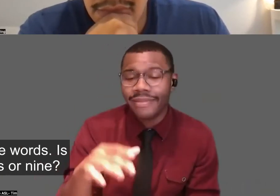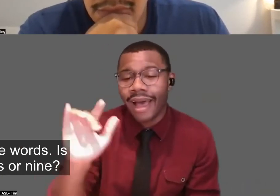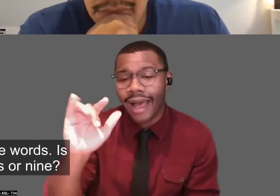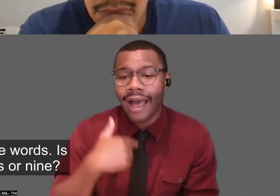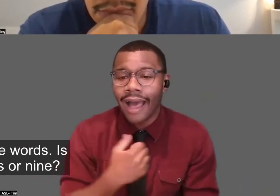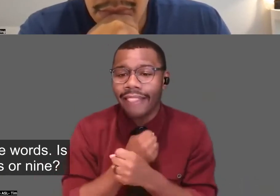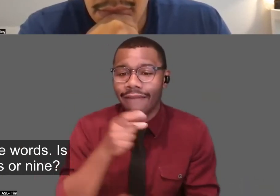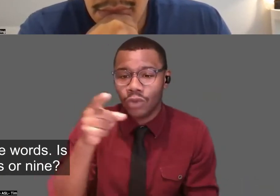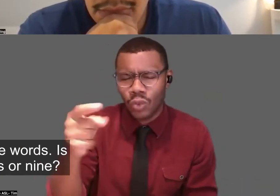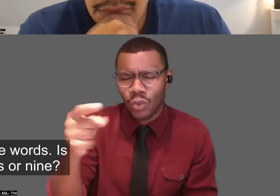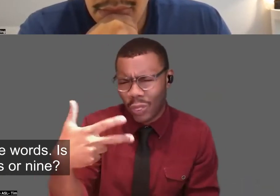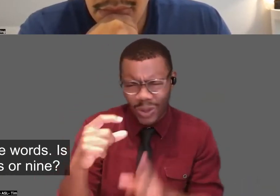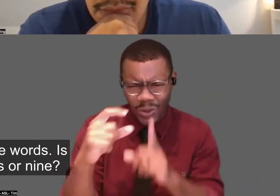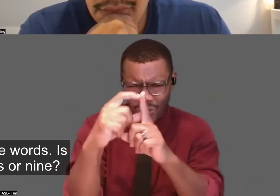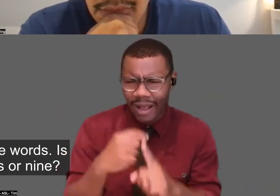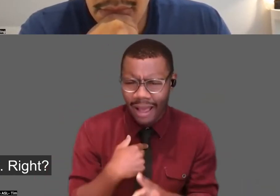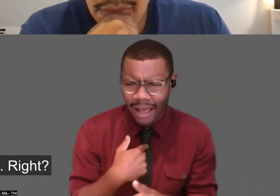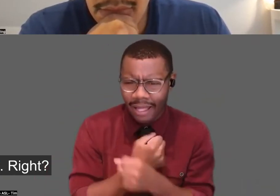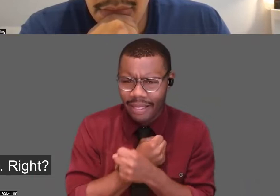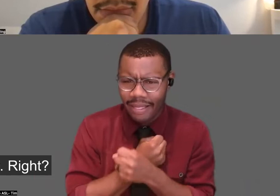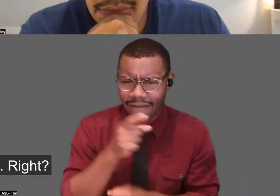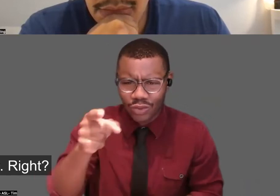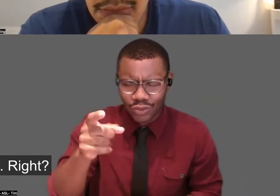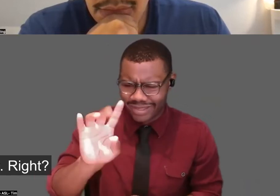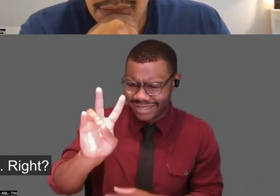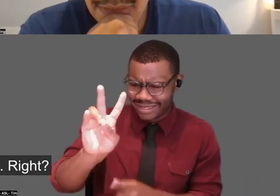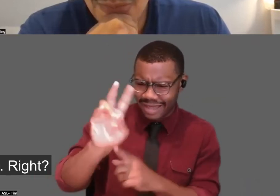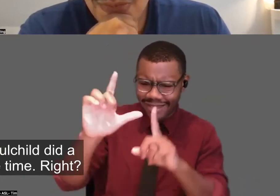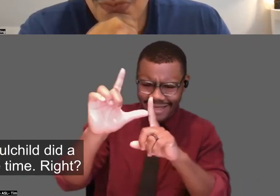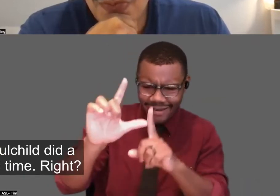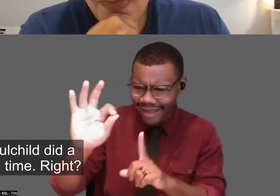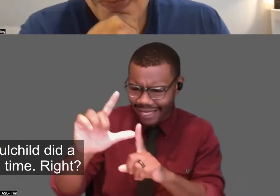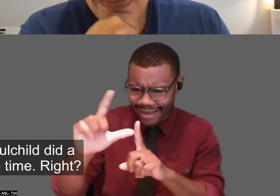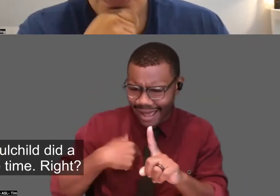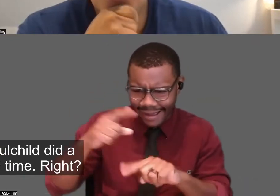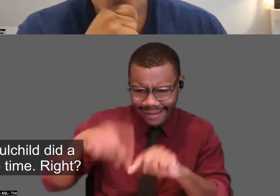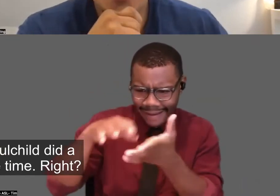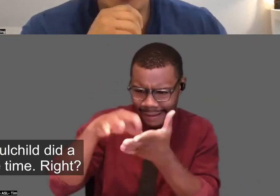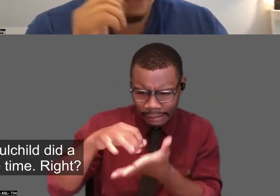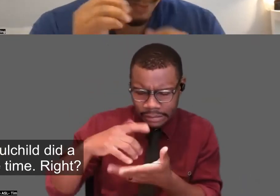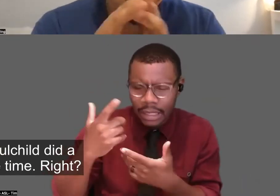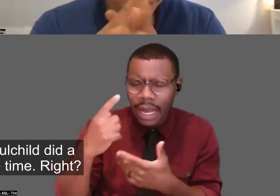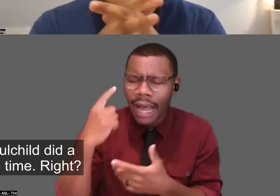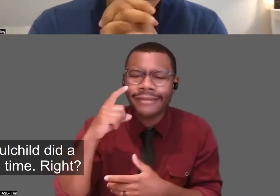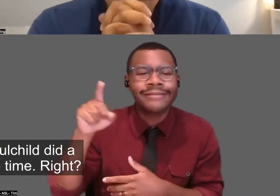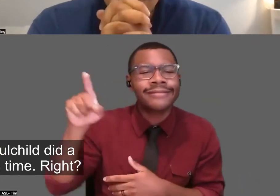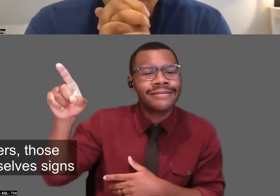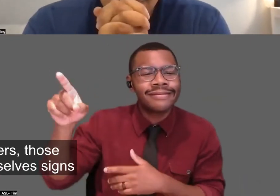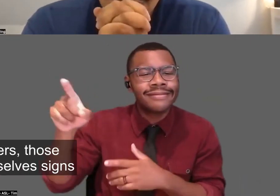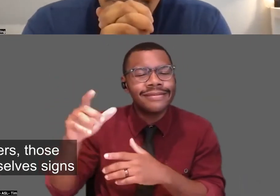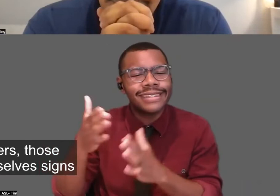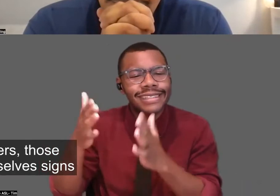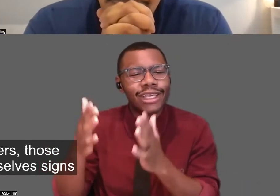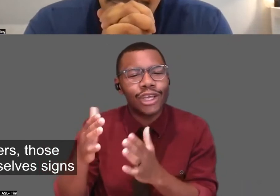3 words. Is it 7 letters or 9? I can't count, right? I think Music Soul Child did a song about it one time, right?